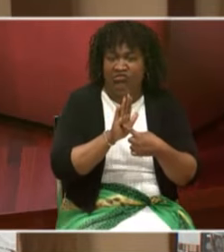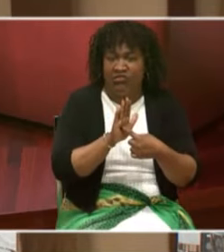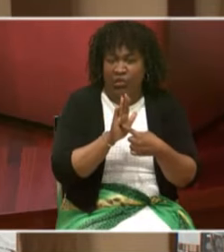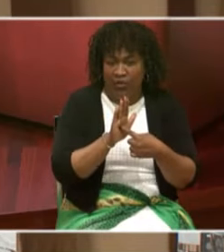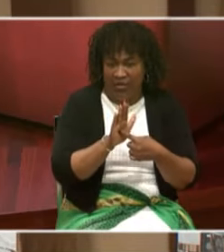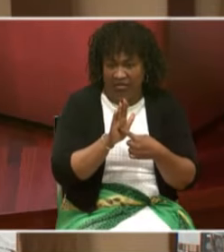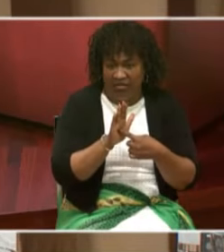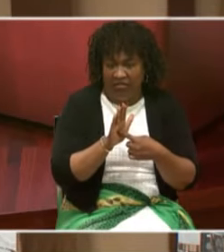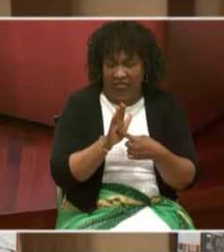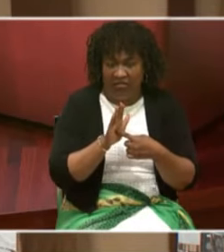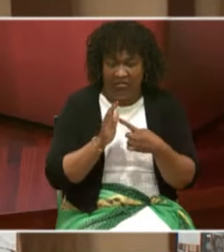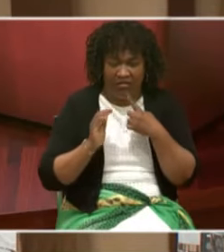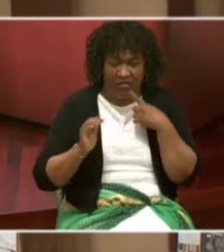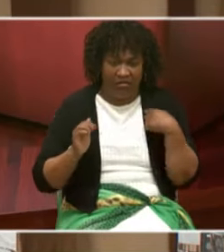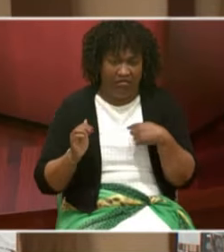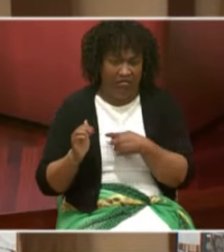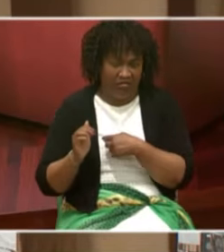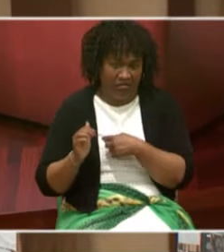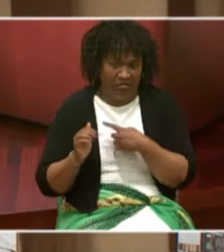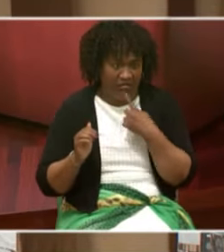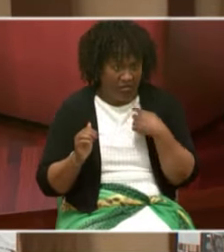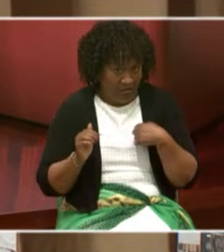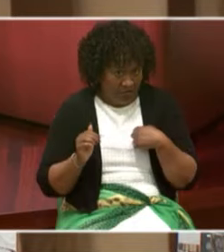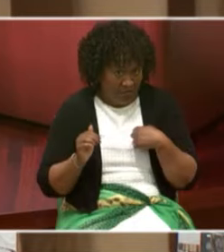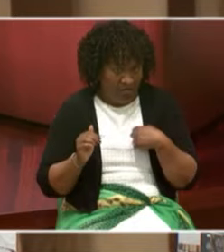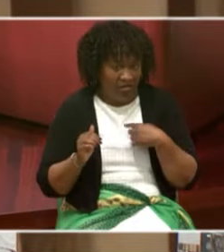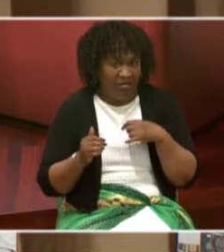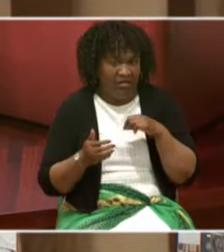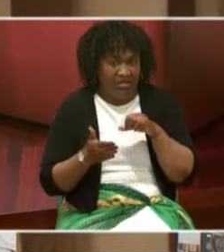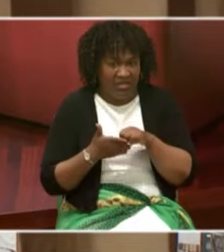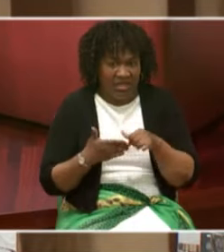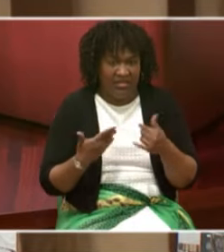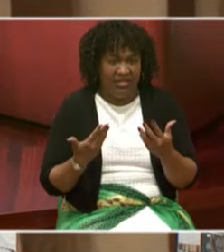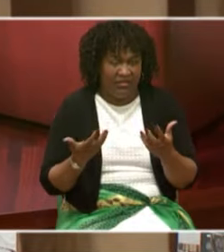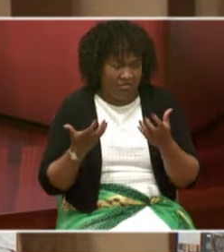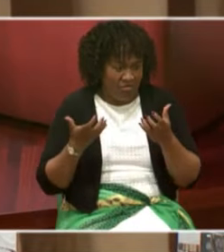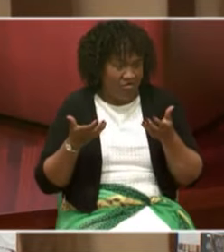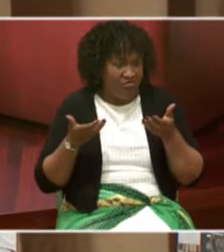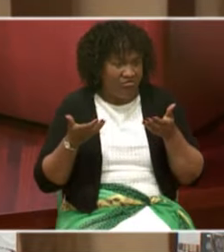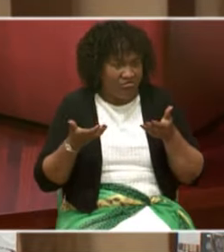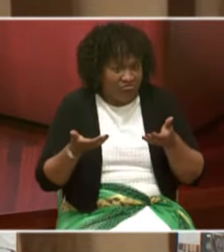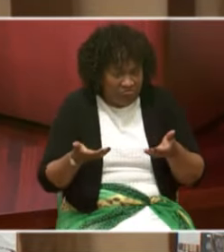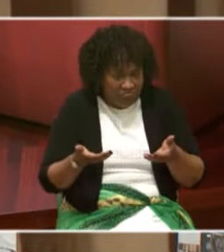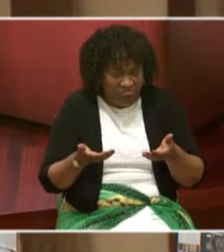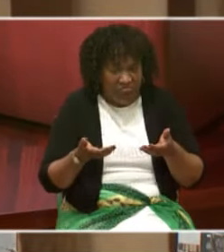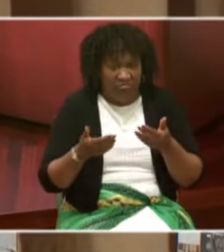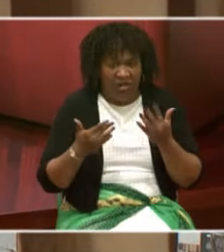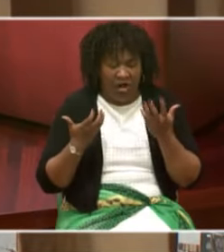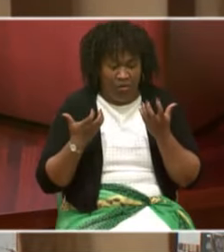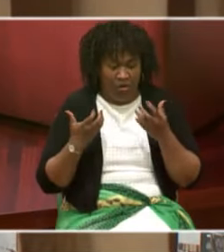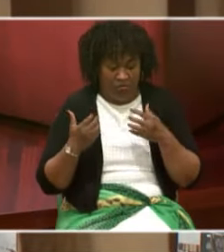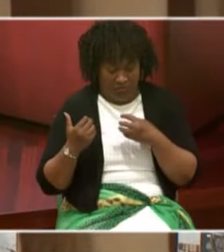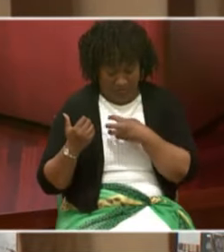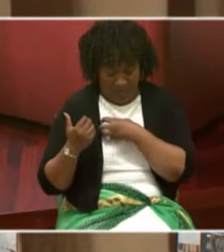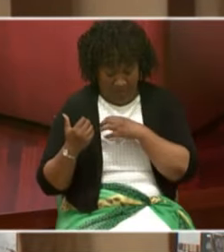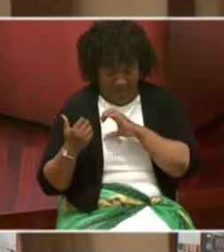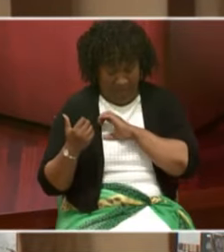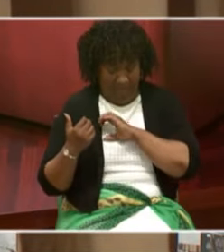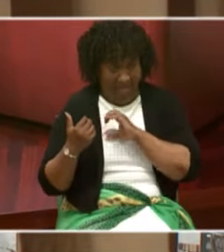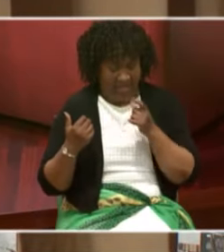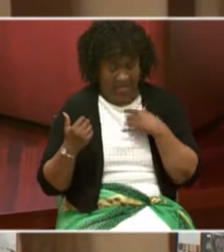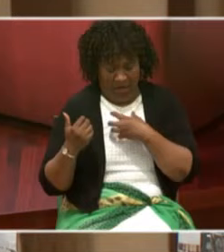Yes, sir. Congressman Lewis, you're one of my heroes, and President Obama is another one of my heroes. And I'd like to ask you, in your heart of